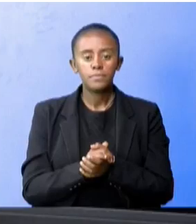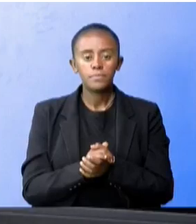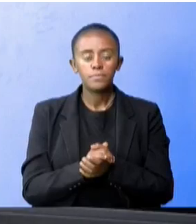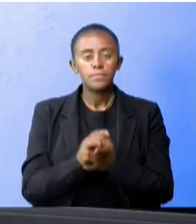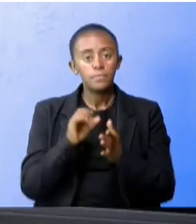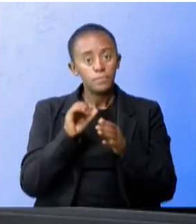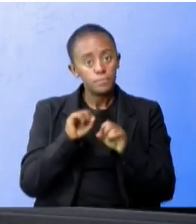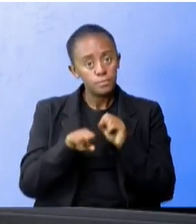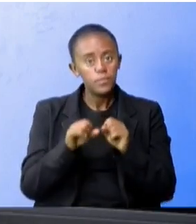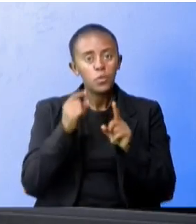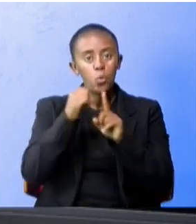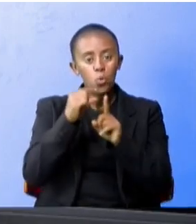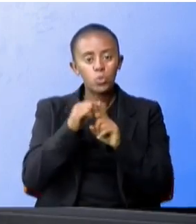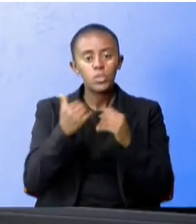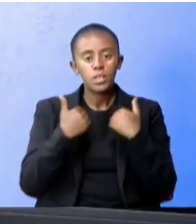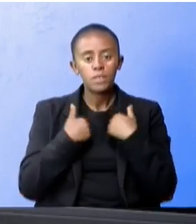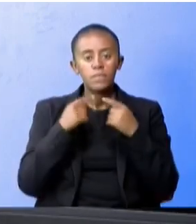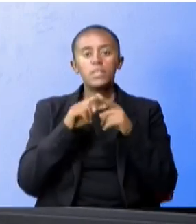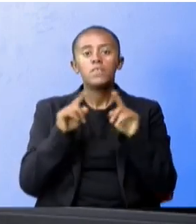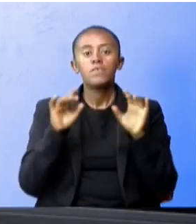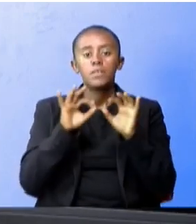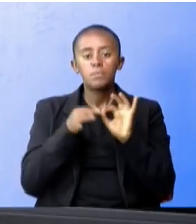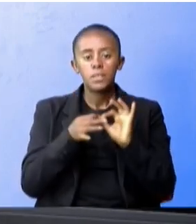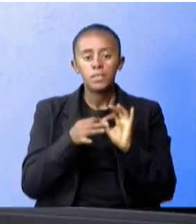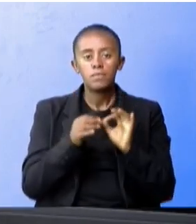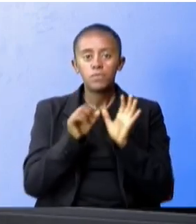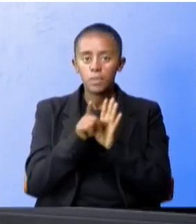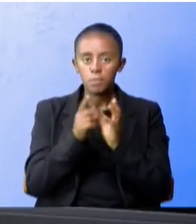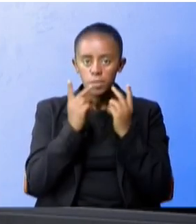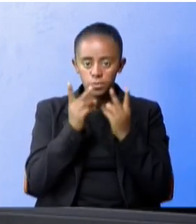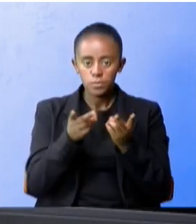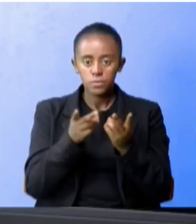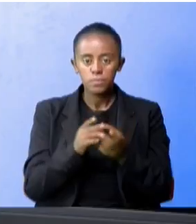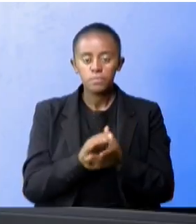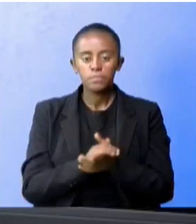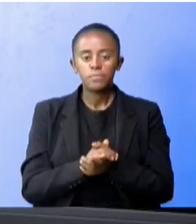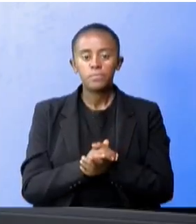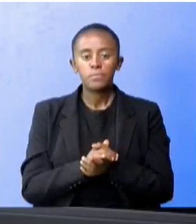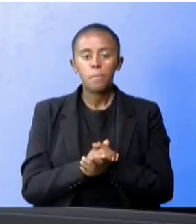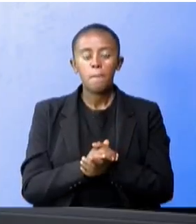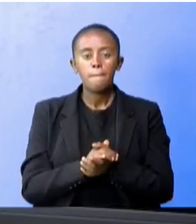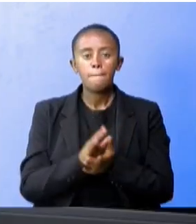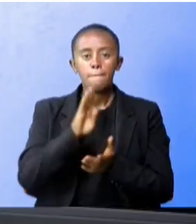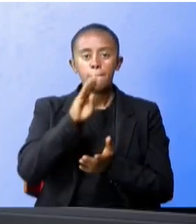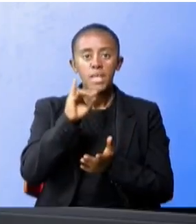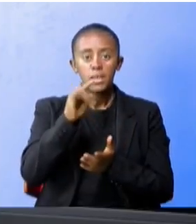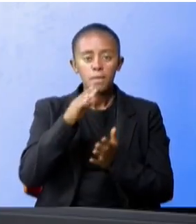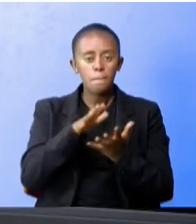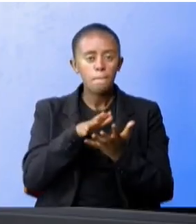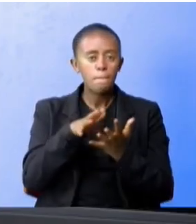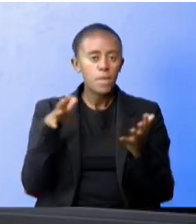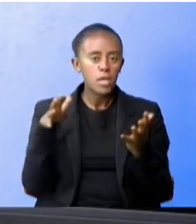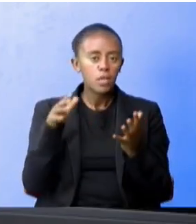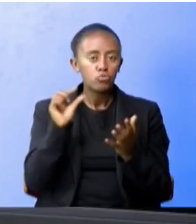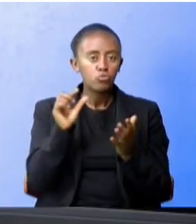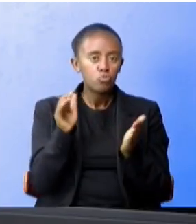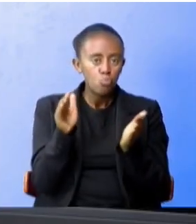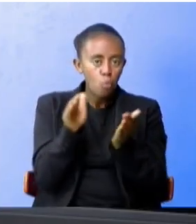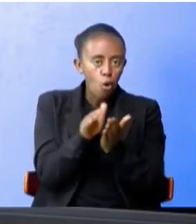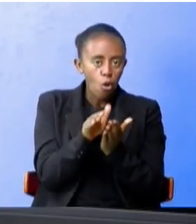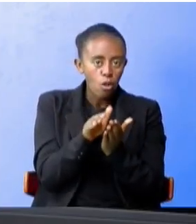So, words having different meanings. For example, big, small,